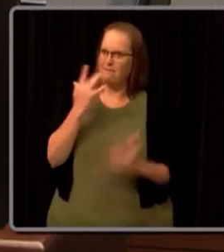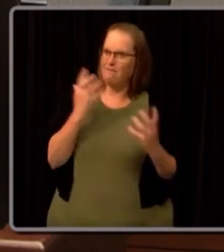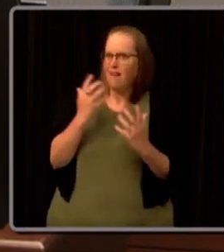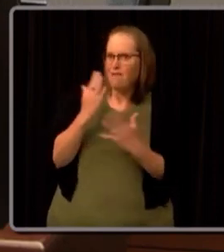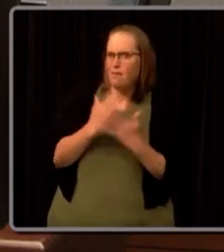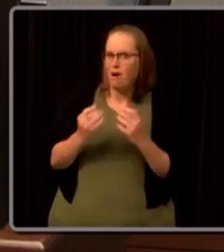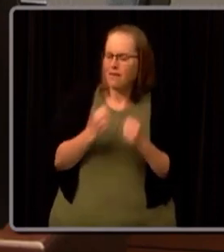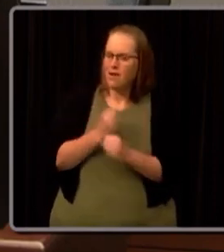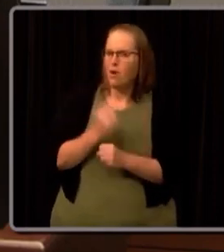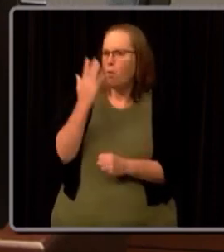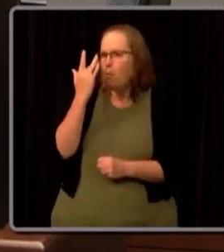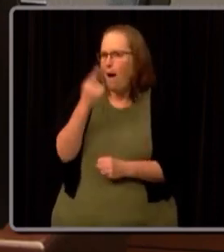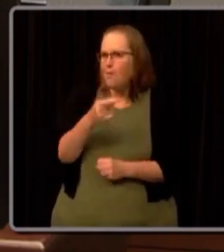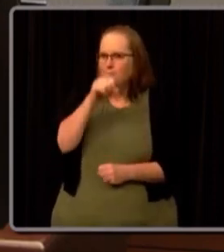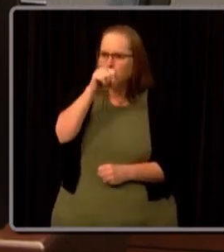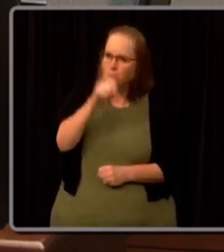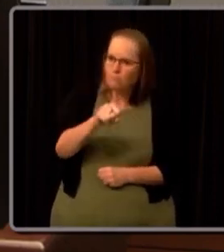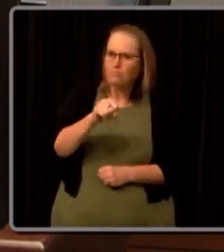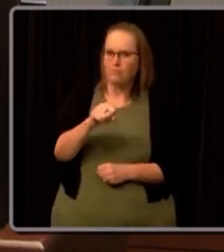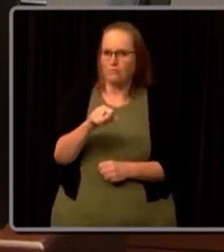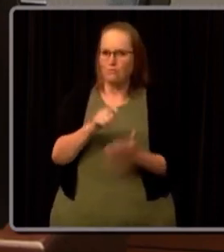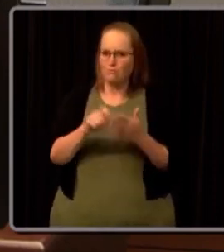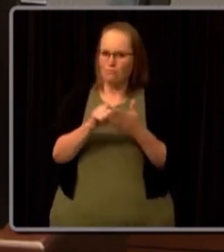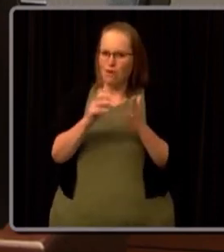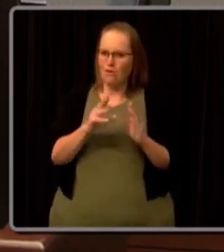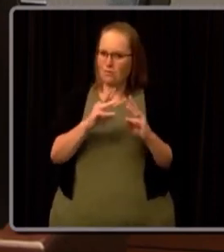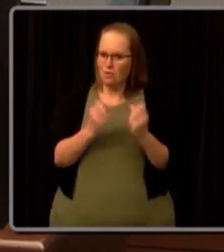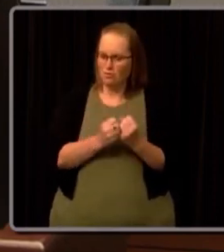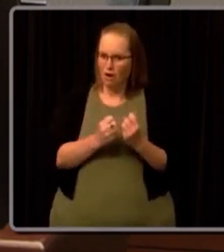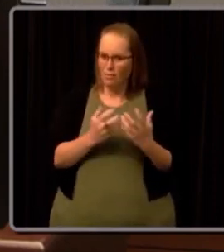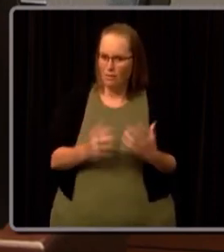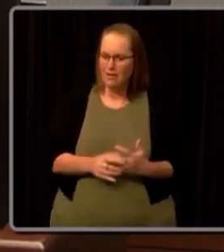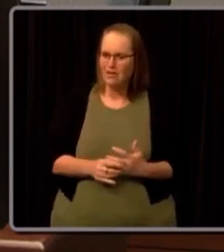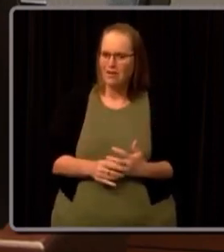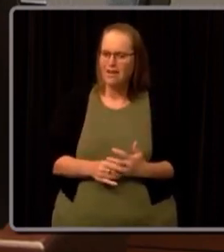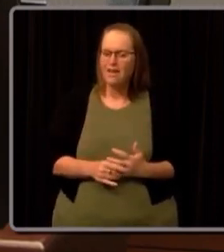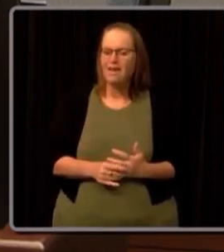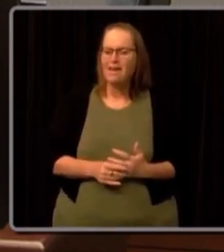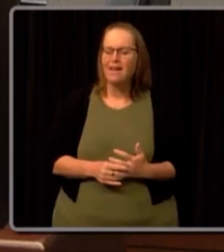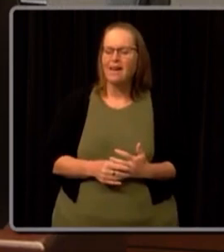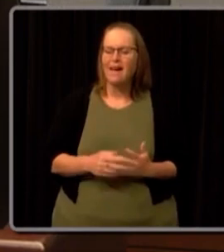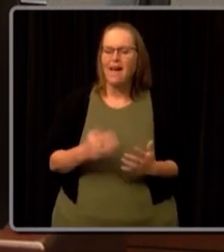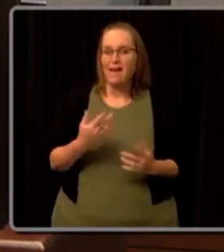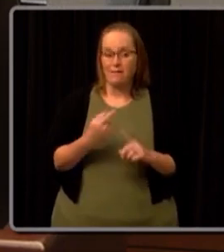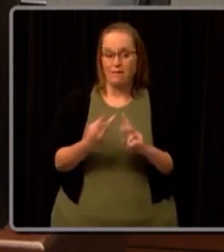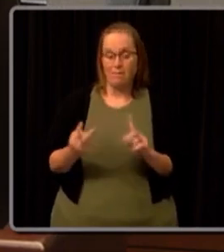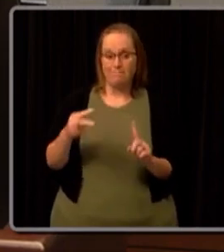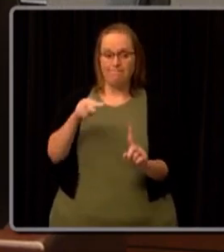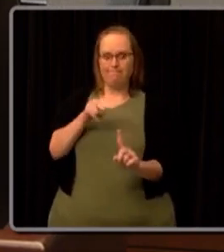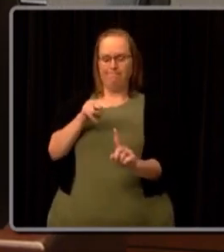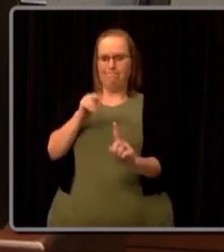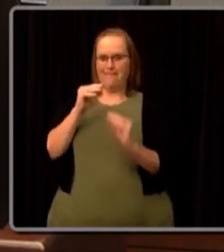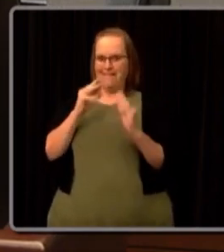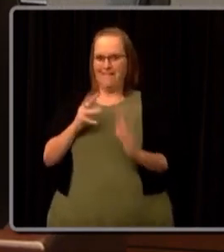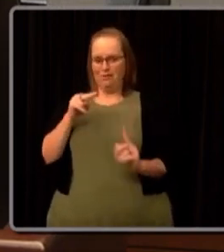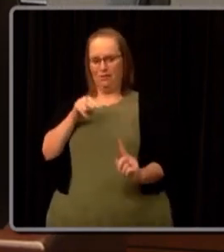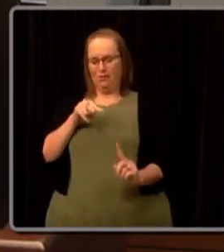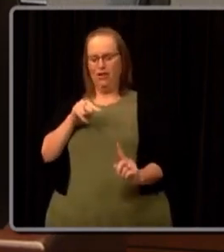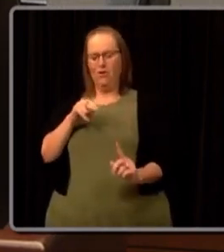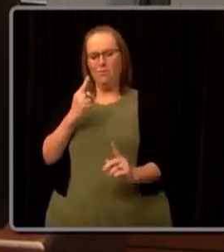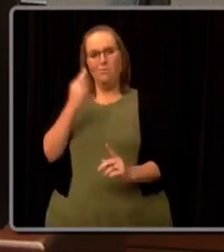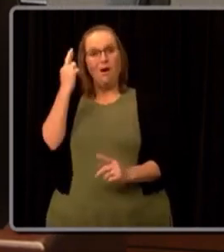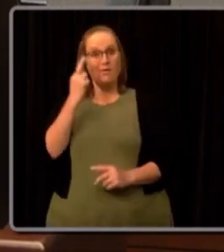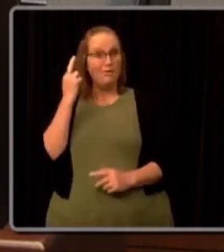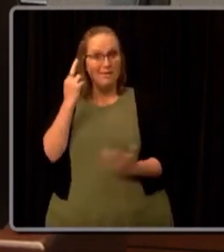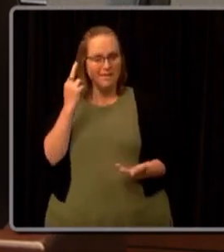year? Why do they love workshop so much? And speaking to the teacher perspective, I think that one of the reasons is